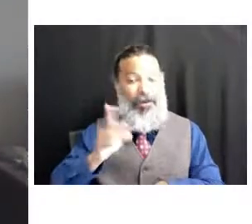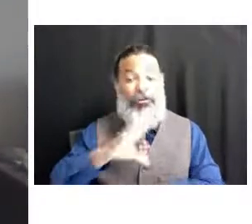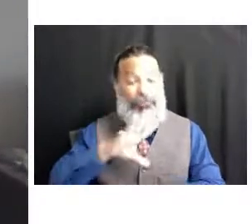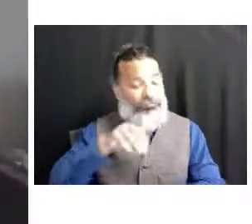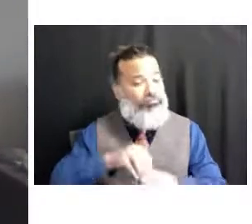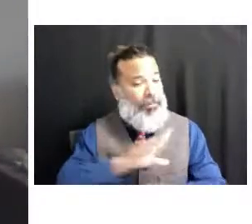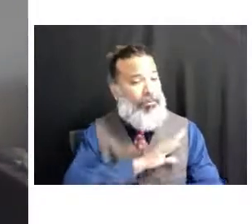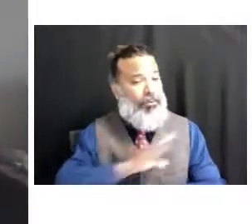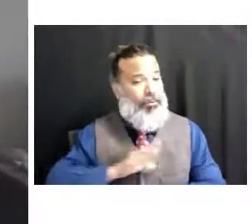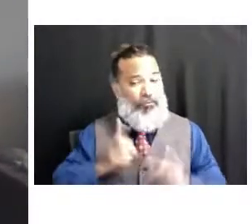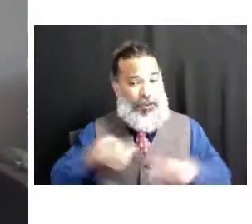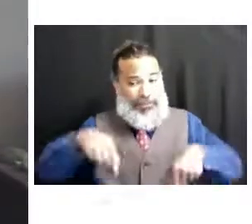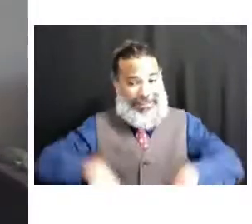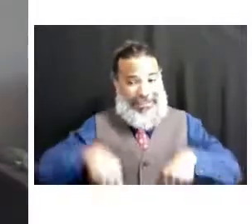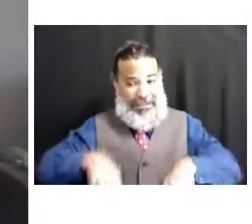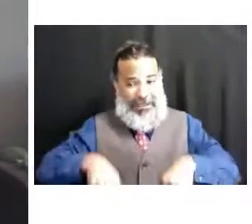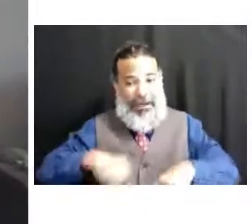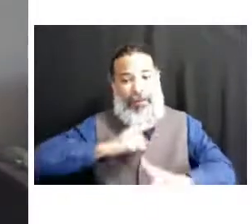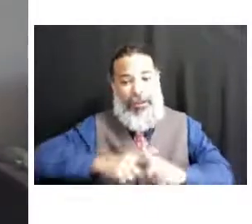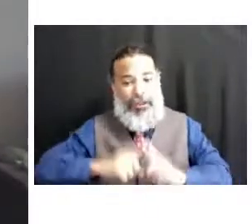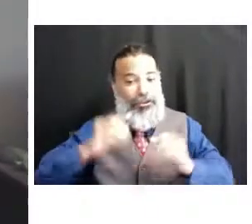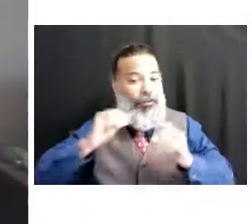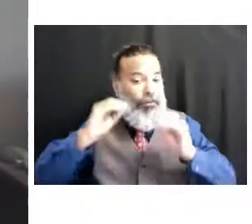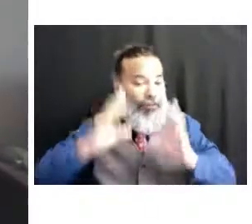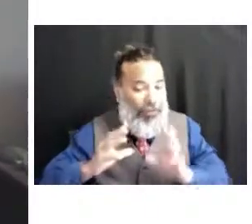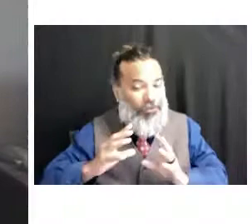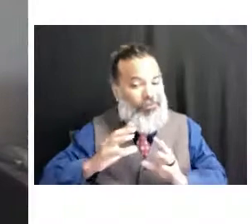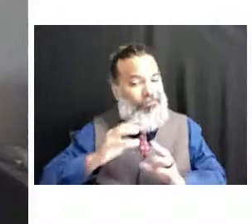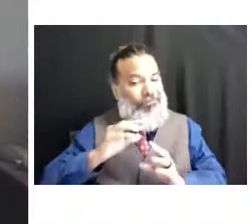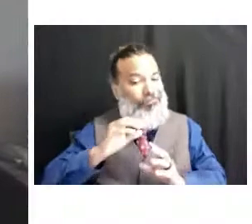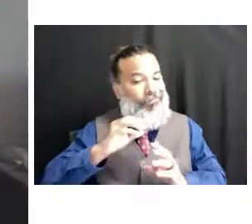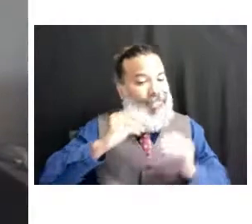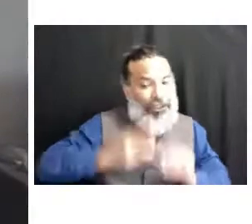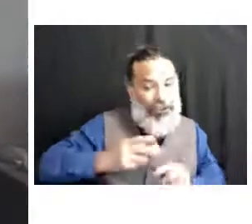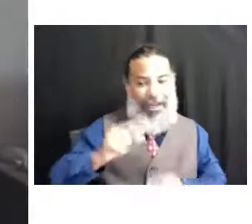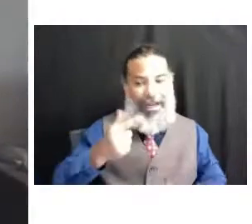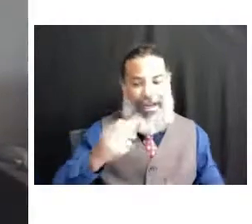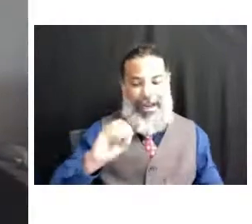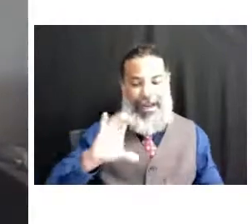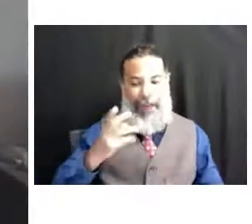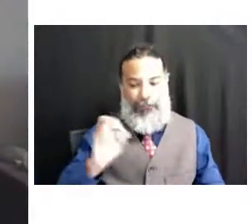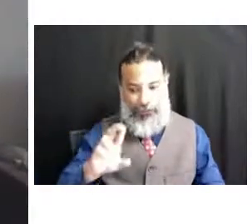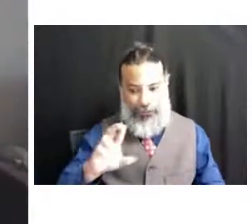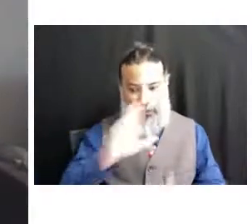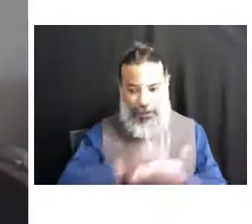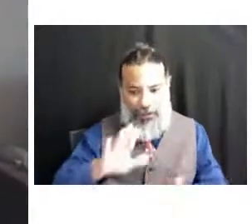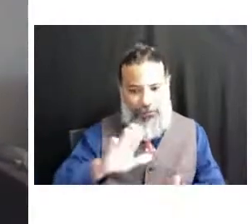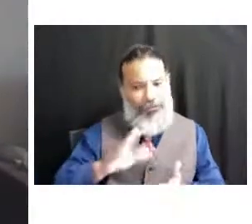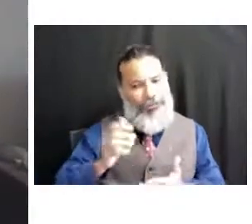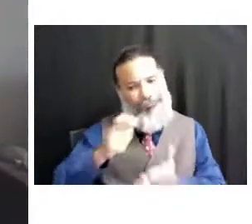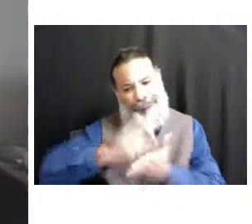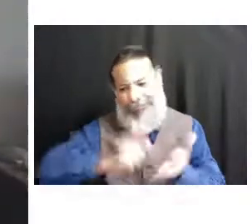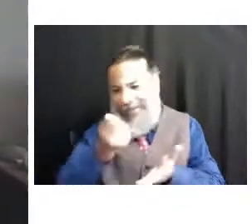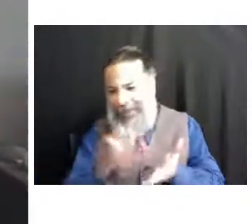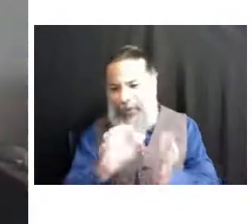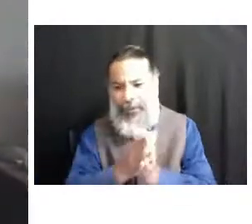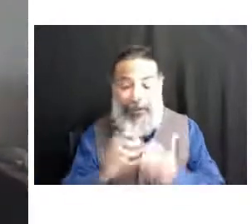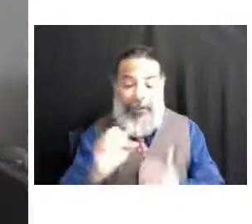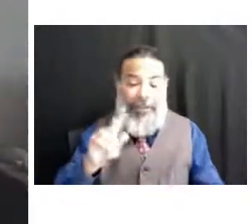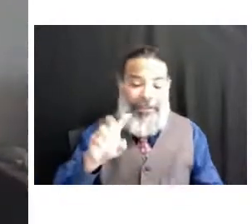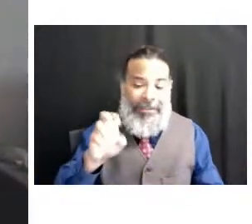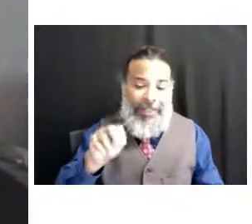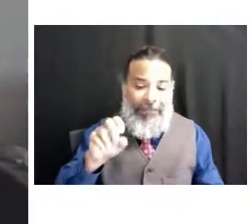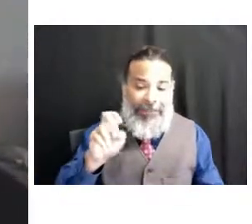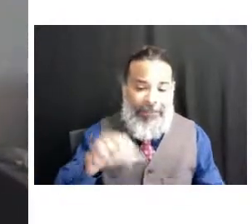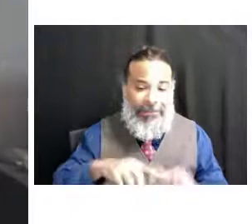of directors, Jean is a professor of history at Goucher College. She is the author of several books, including The Stevensons,